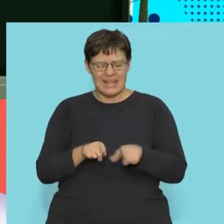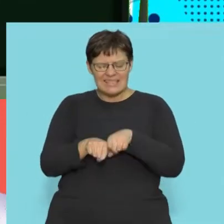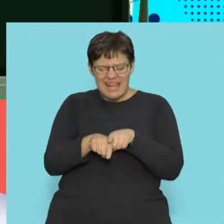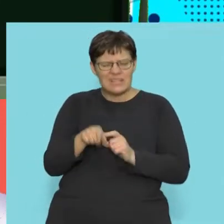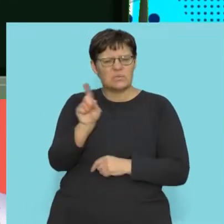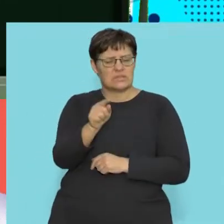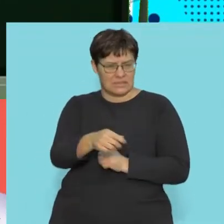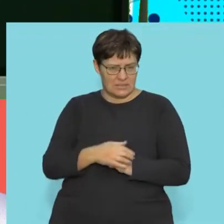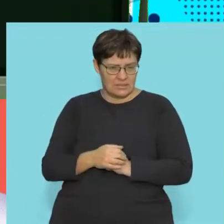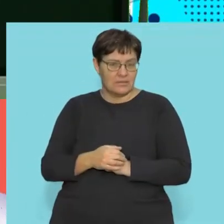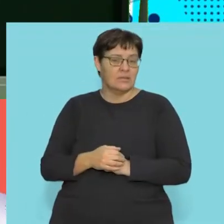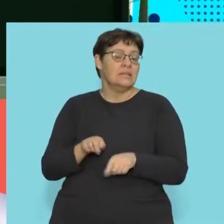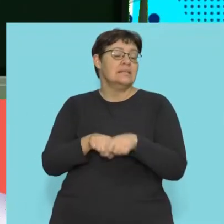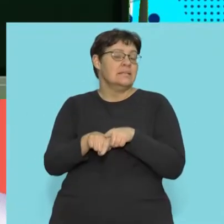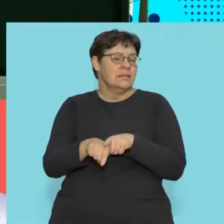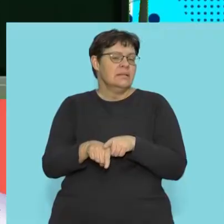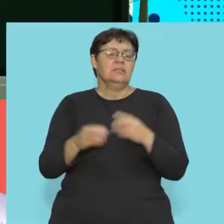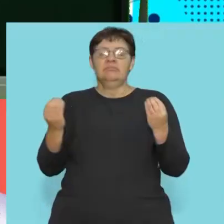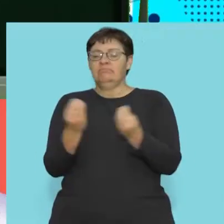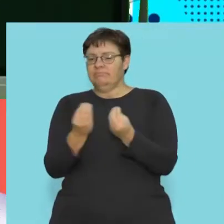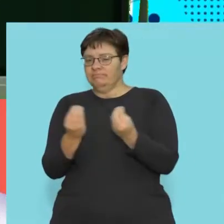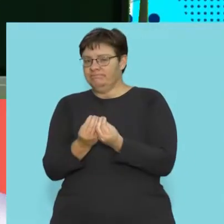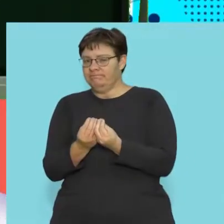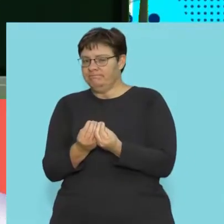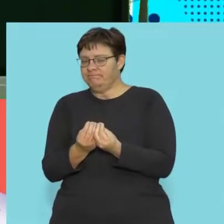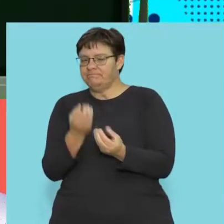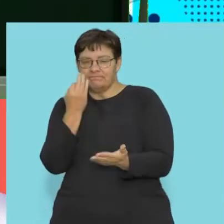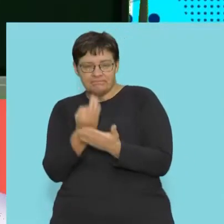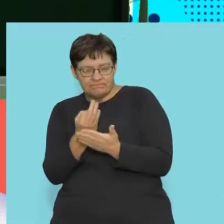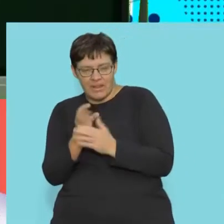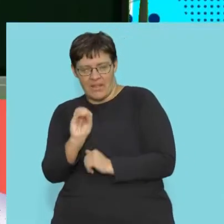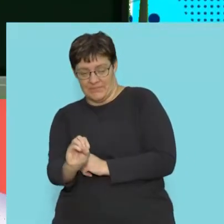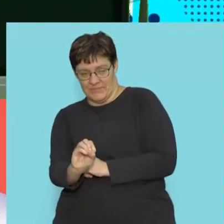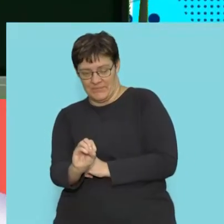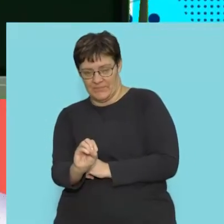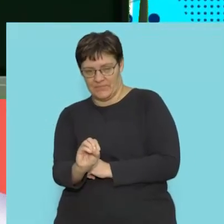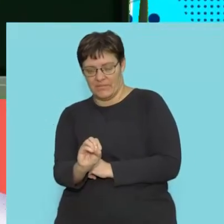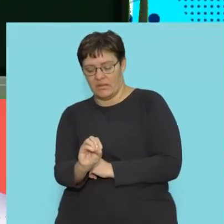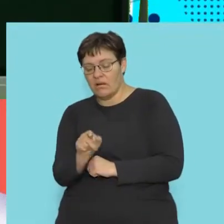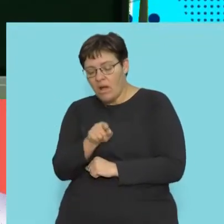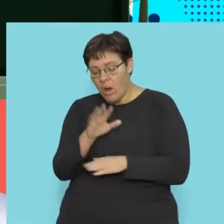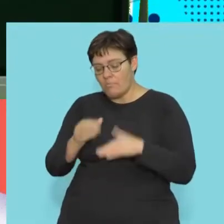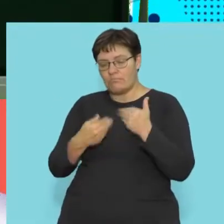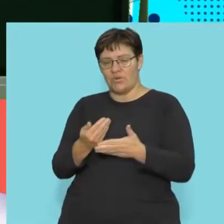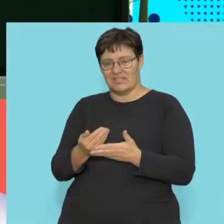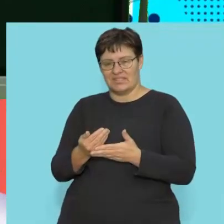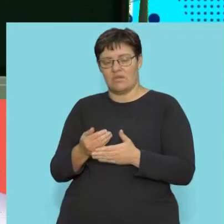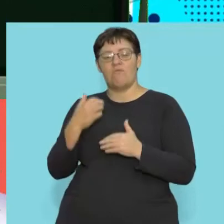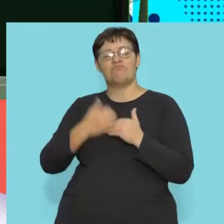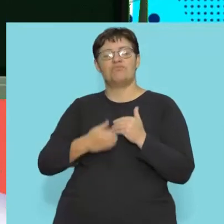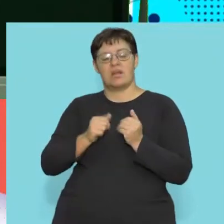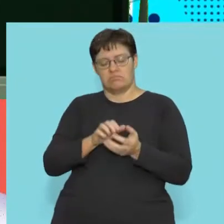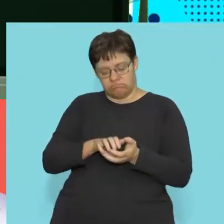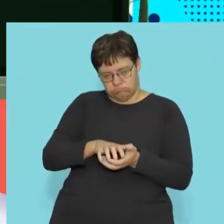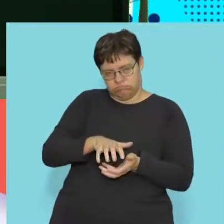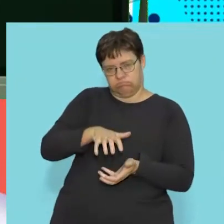this experiment? We're testing the effect of some factor on the process of the